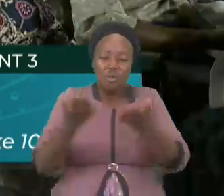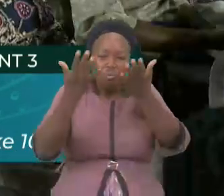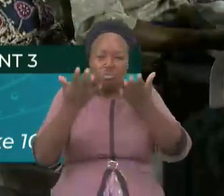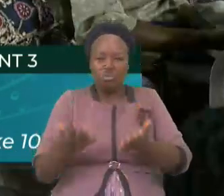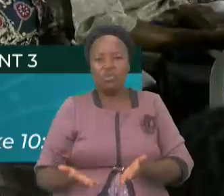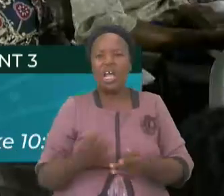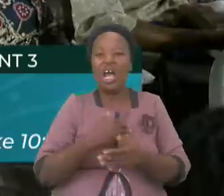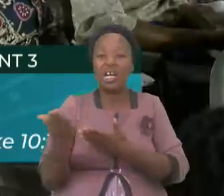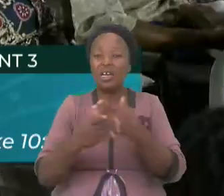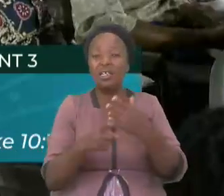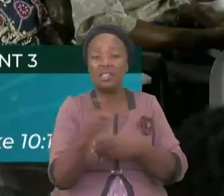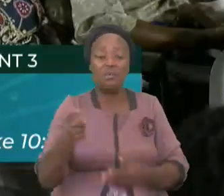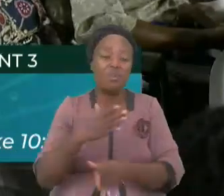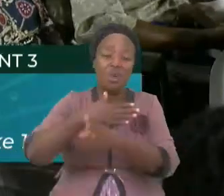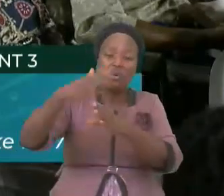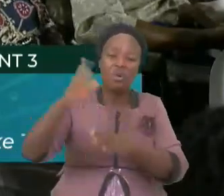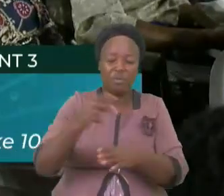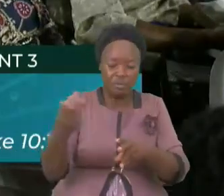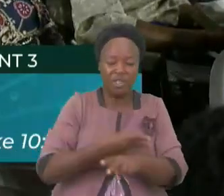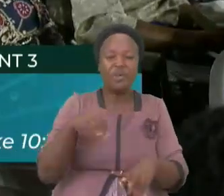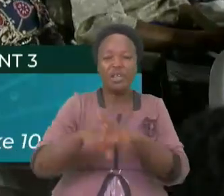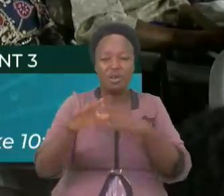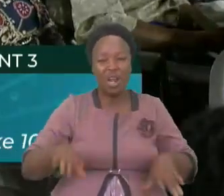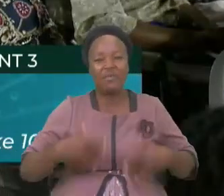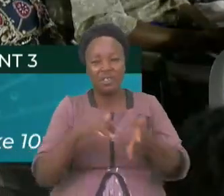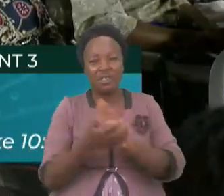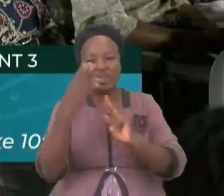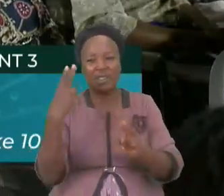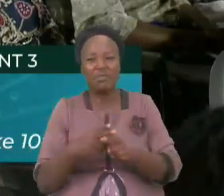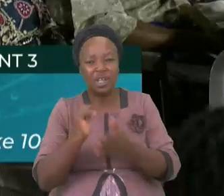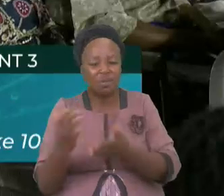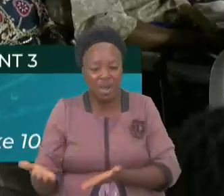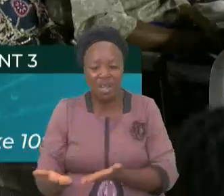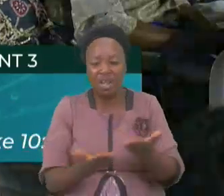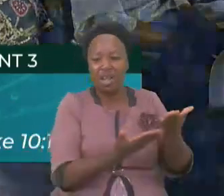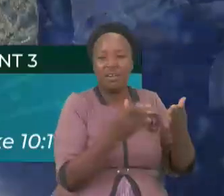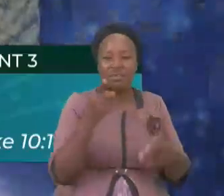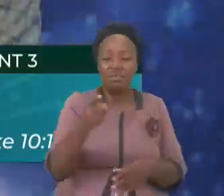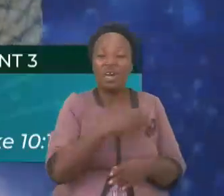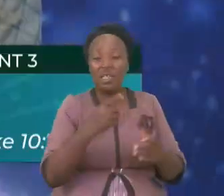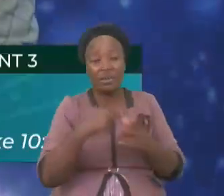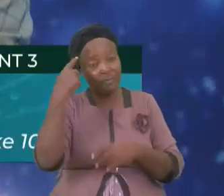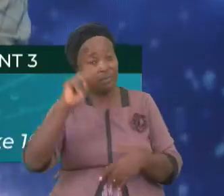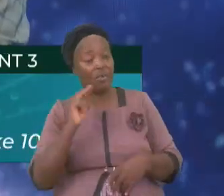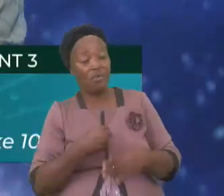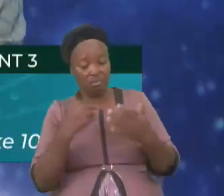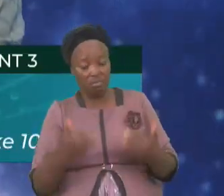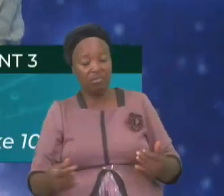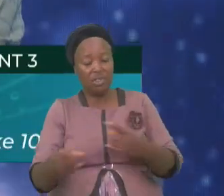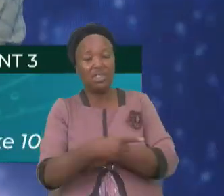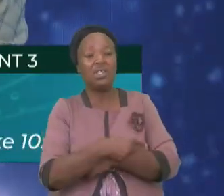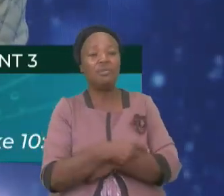will carry you. And then for us today, cars, he will multiply. Means